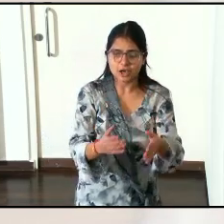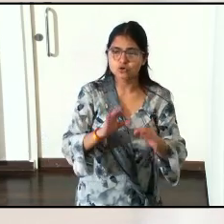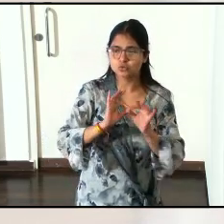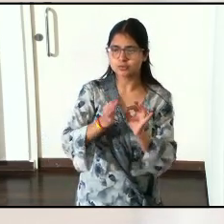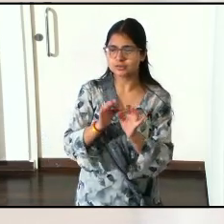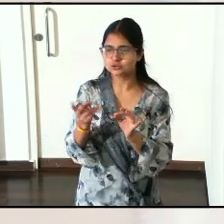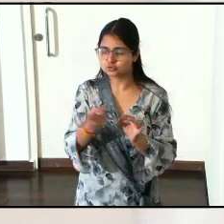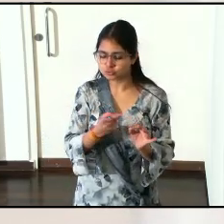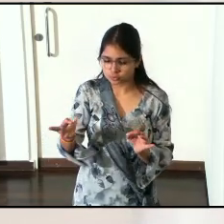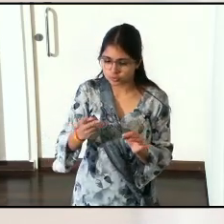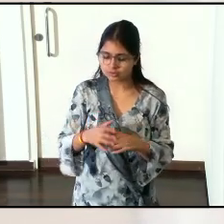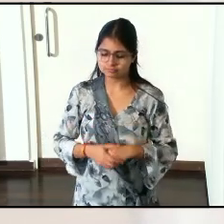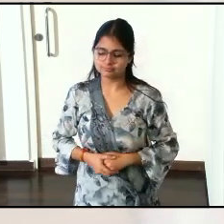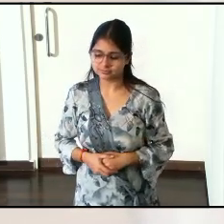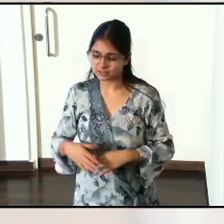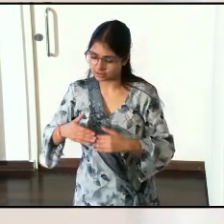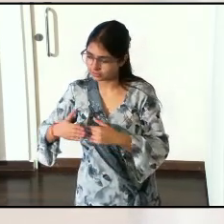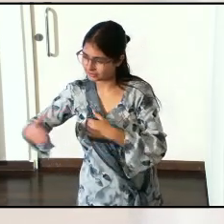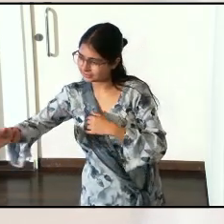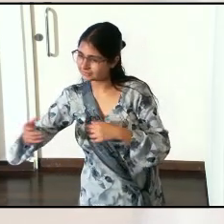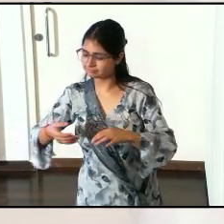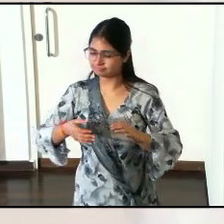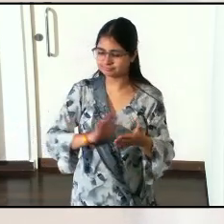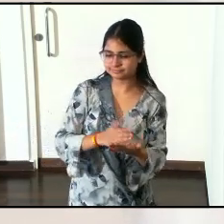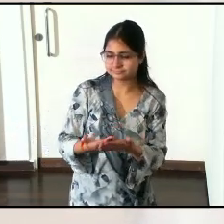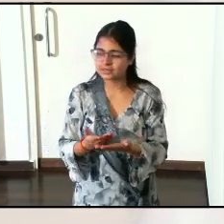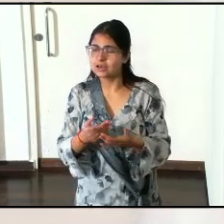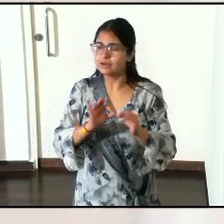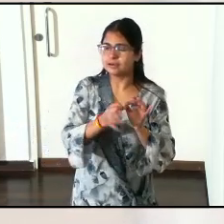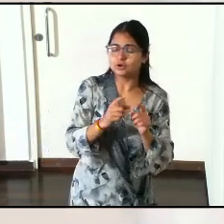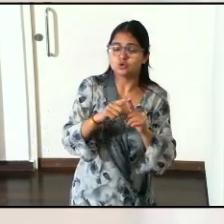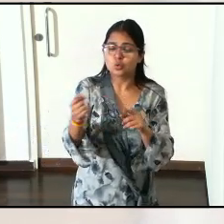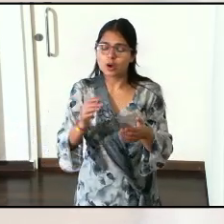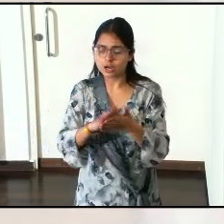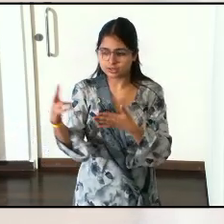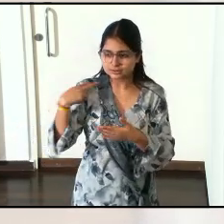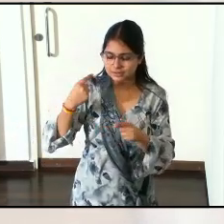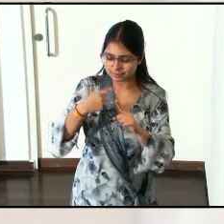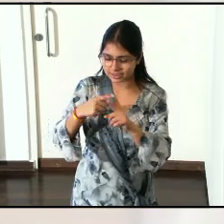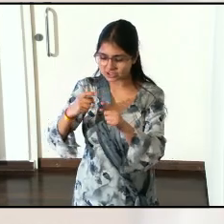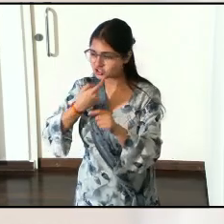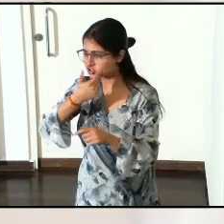for today's conversation, Harshita and Shivam, and